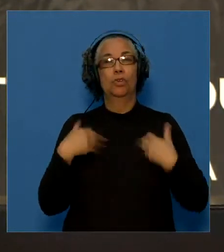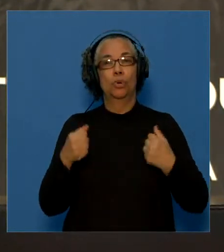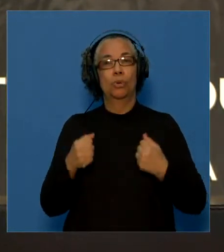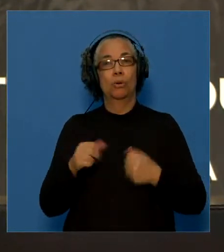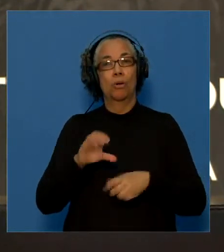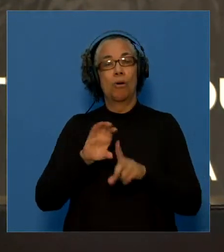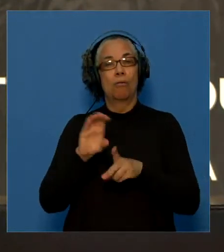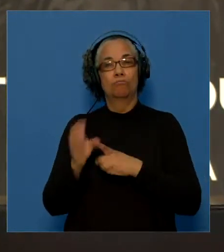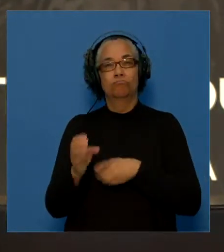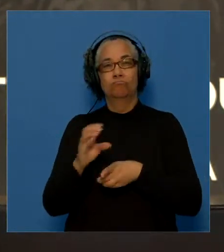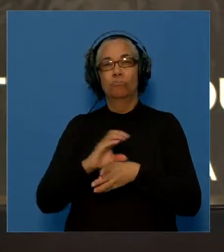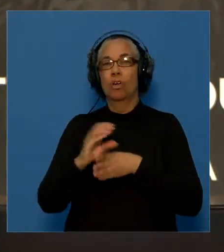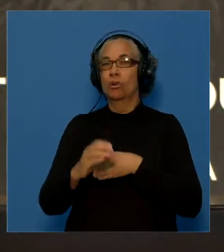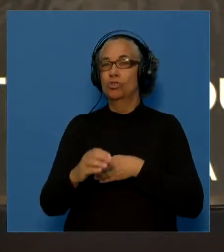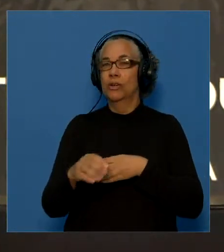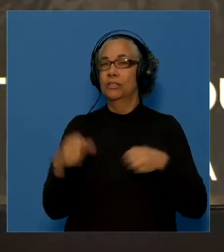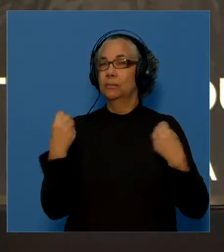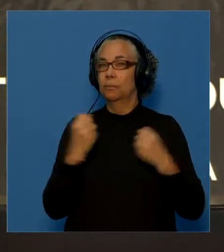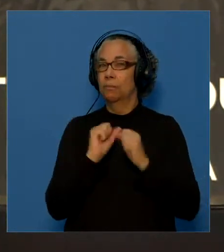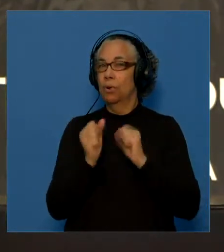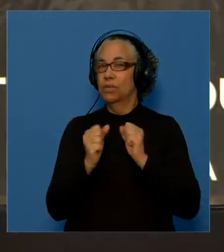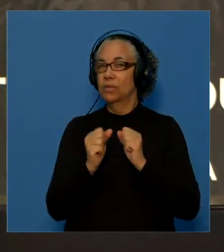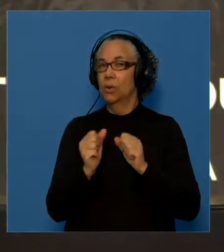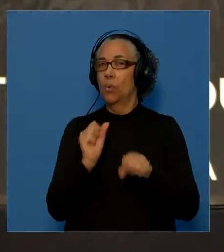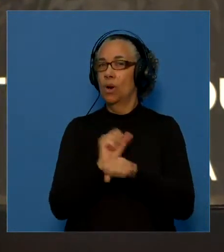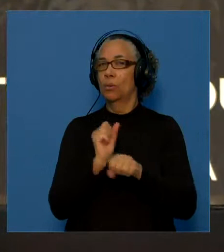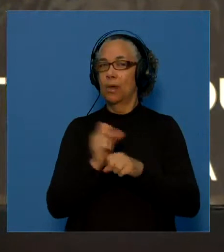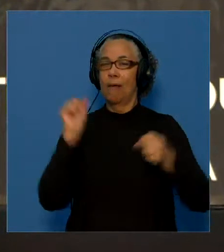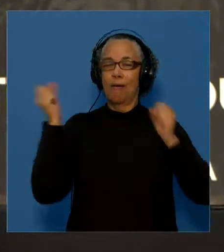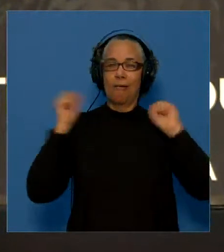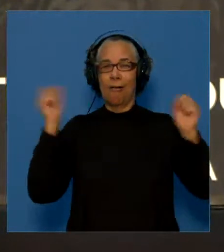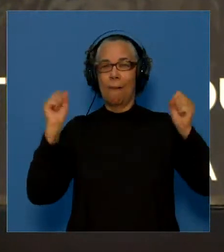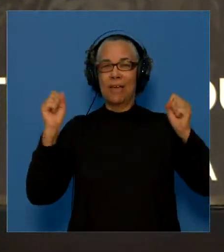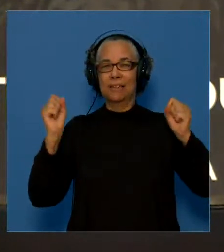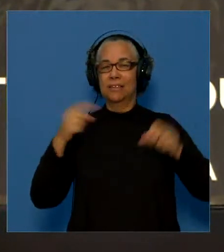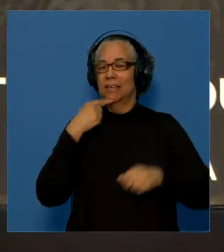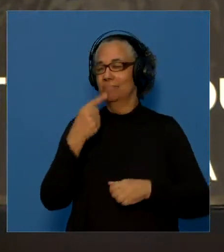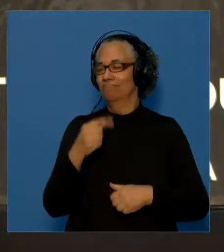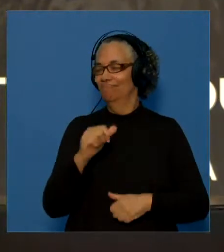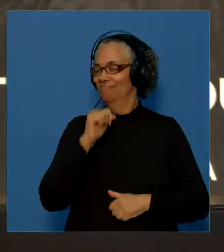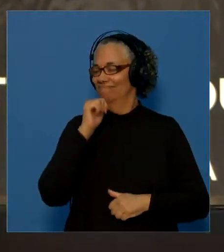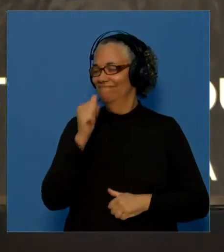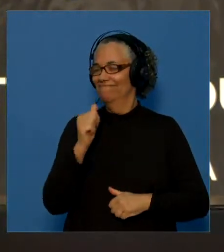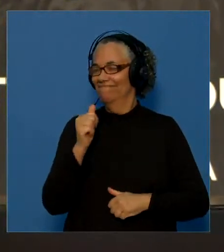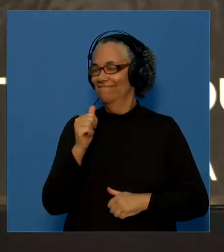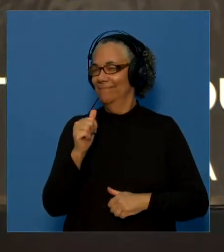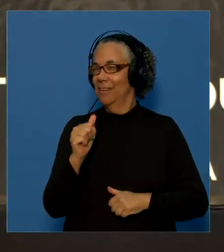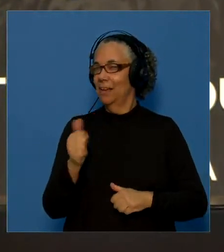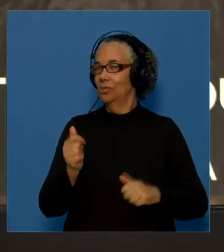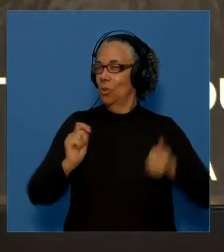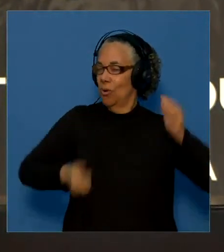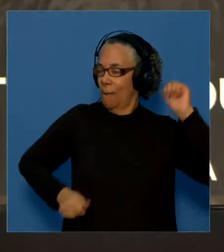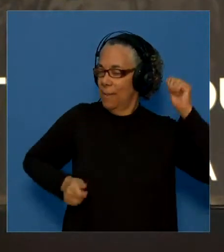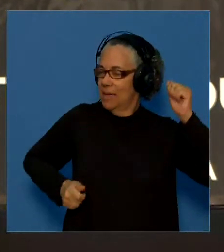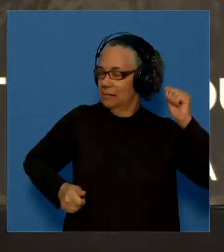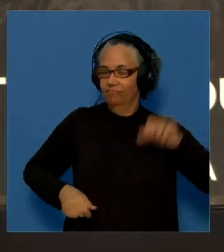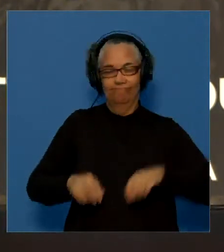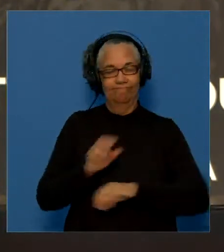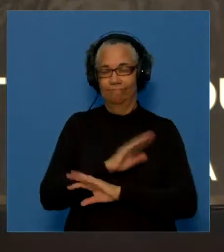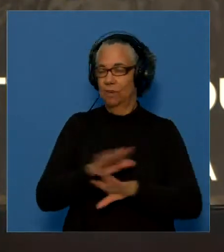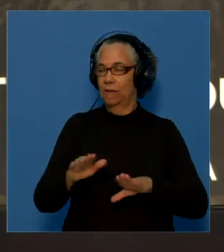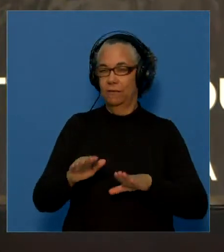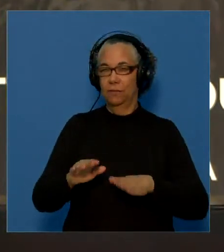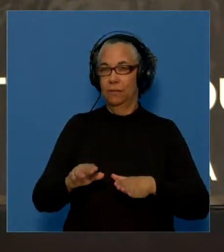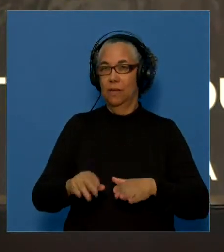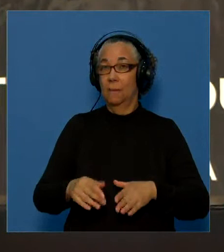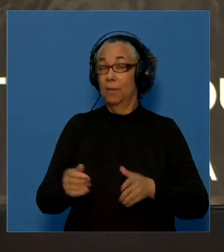with our Gumbays who have agreed to not perform on Boxing Day to see if we can have safe performances on New Year's Day. The Deputy Premier